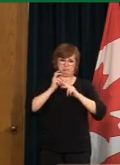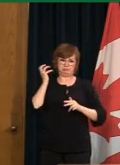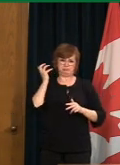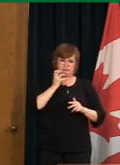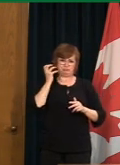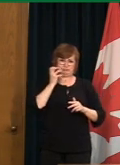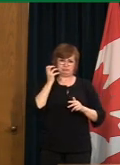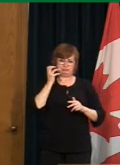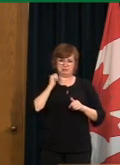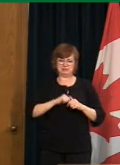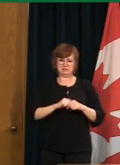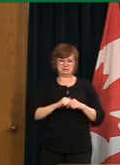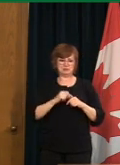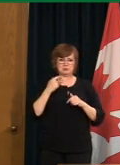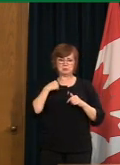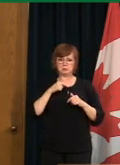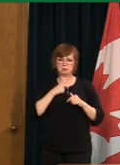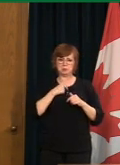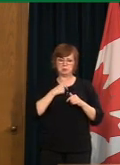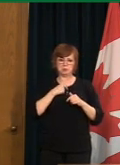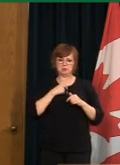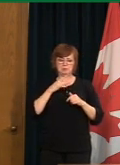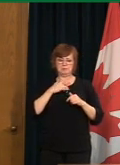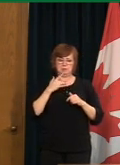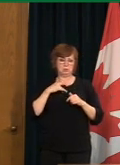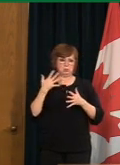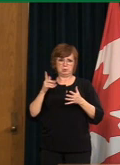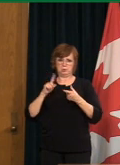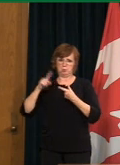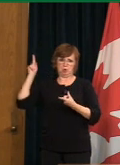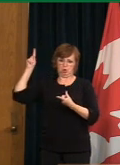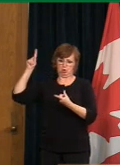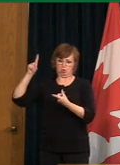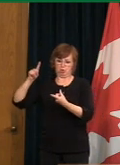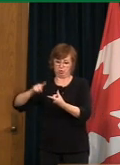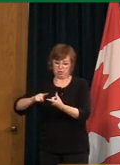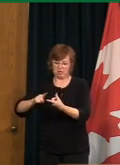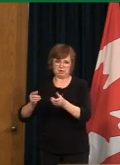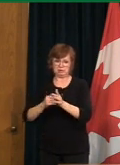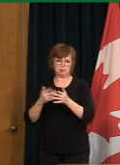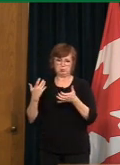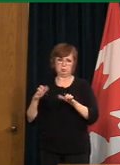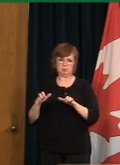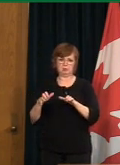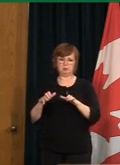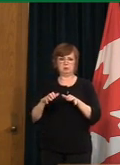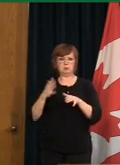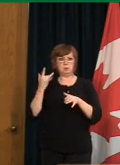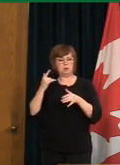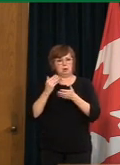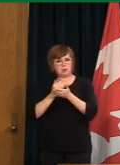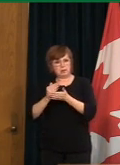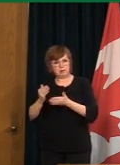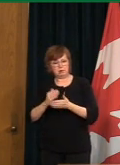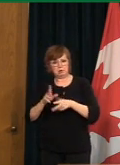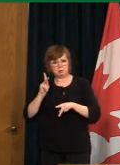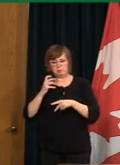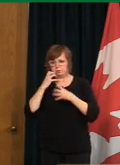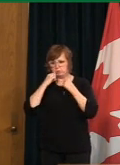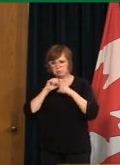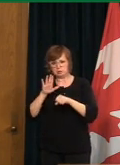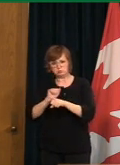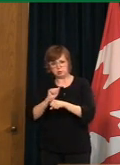lockdown, putting thousands of Saskatchewan people out of work, devastating small businesses and families, ending